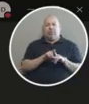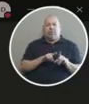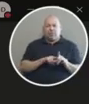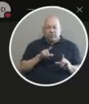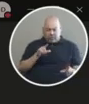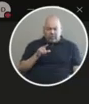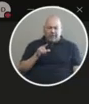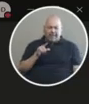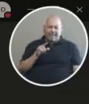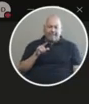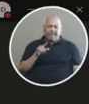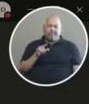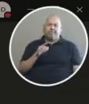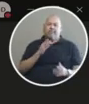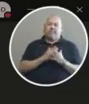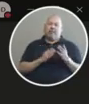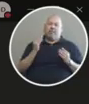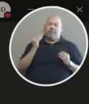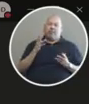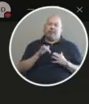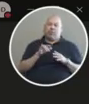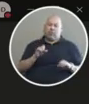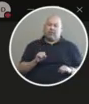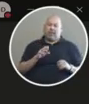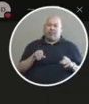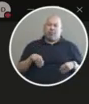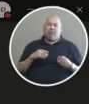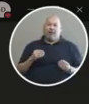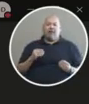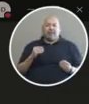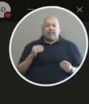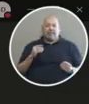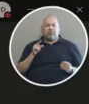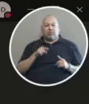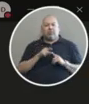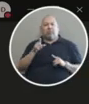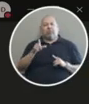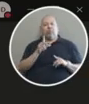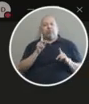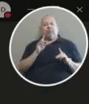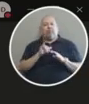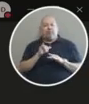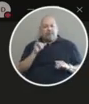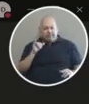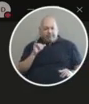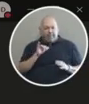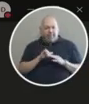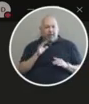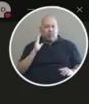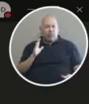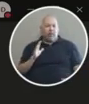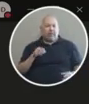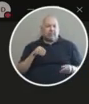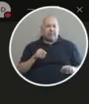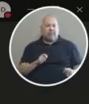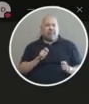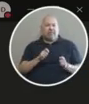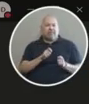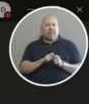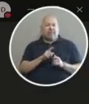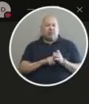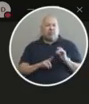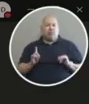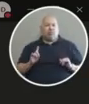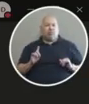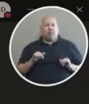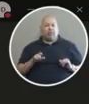also some information that you can provide to your constituents that will specify exactly where